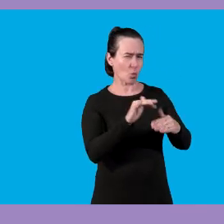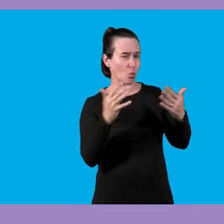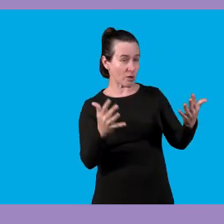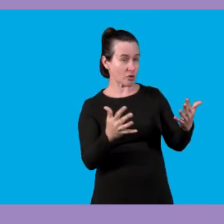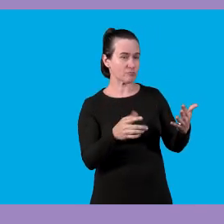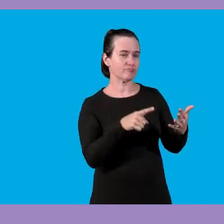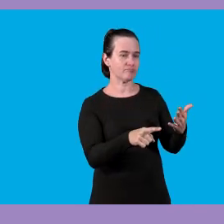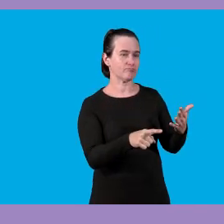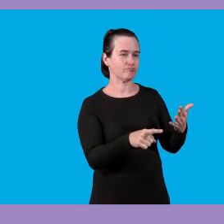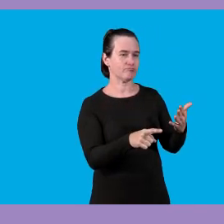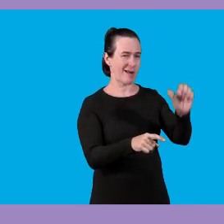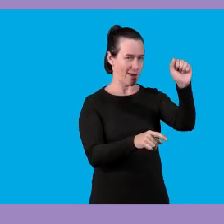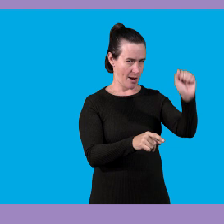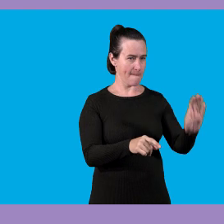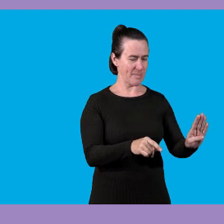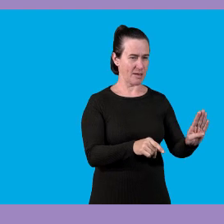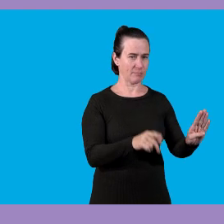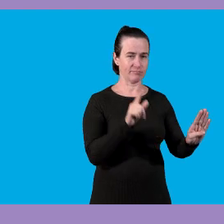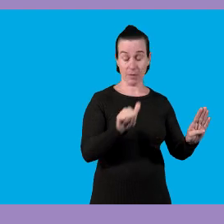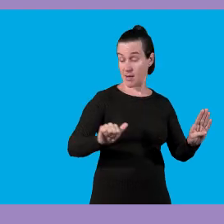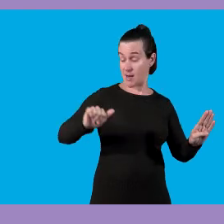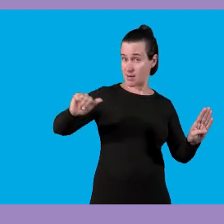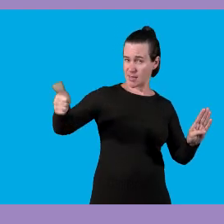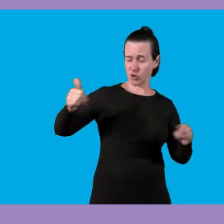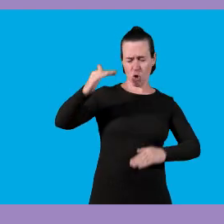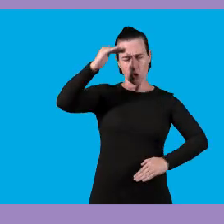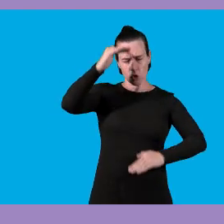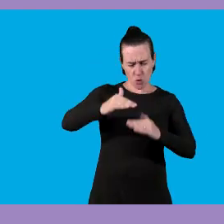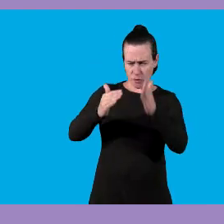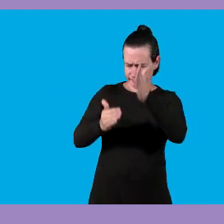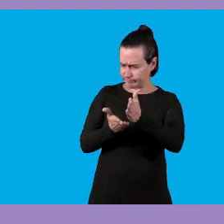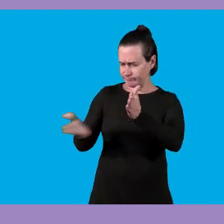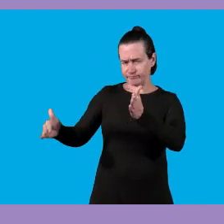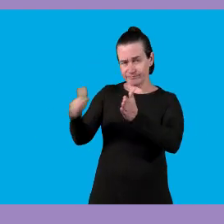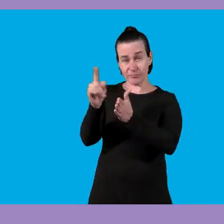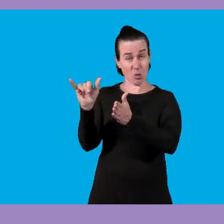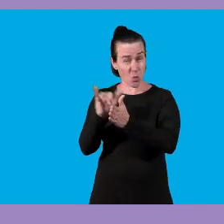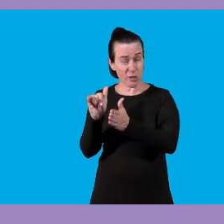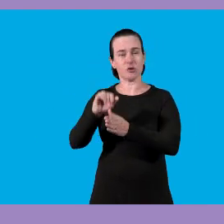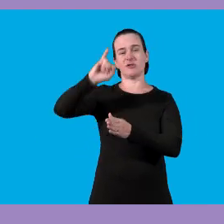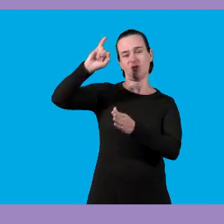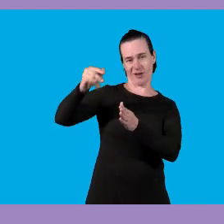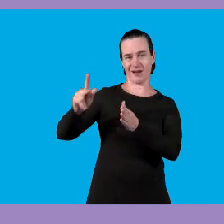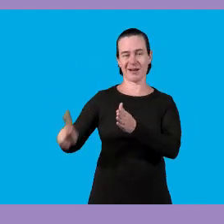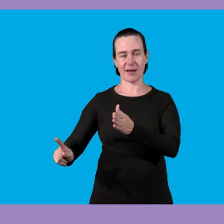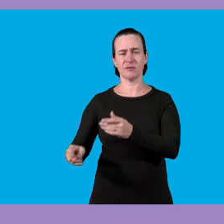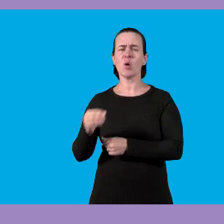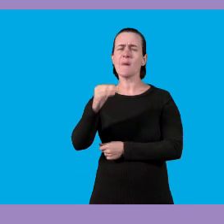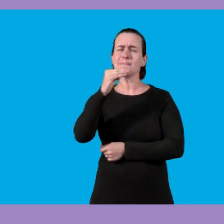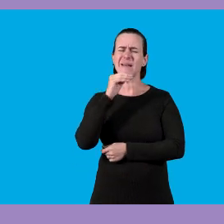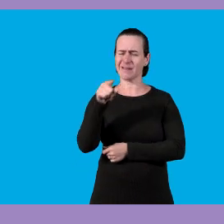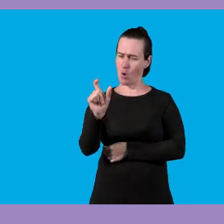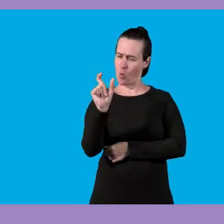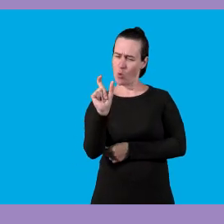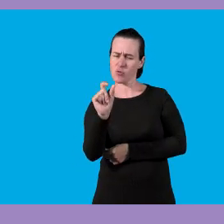it out. And the shortest side in the next triangle is side JK. So when we say proportional,